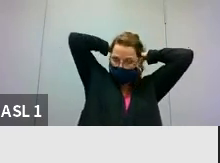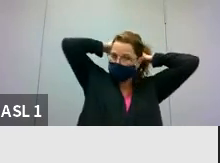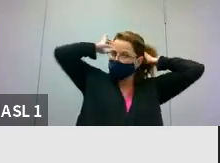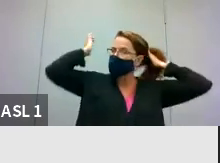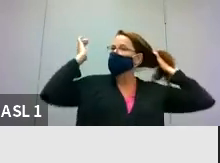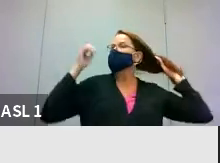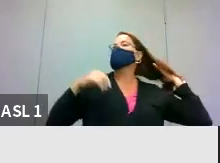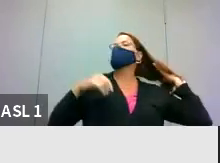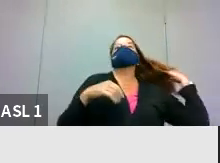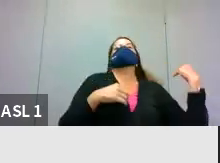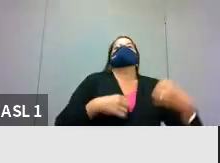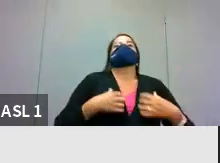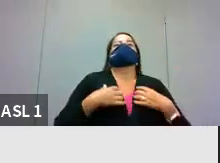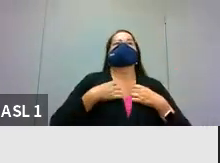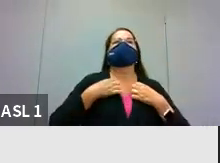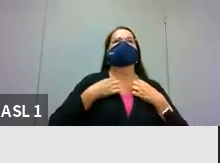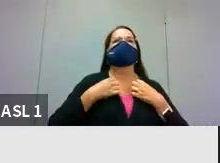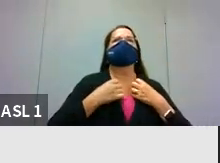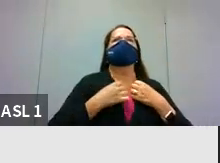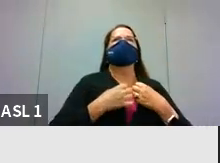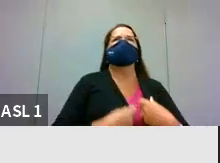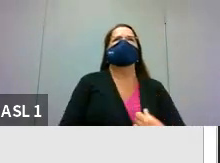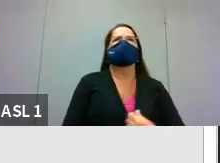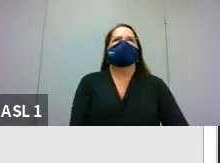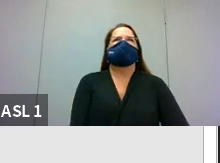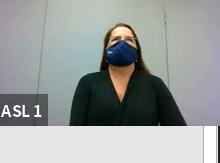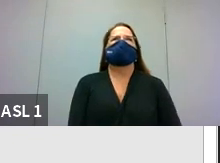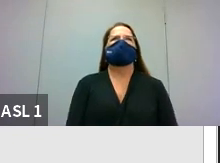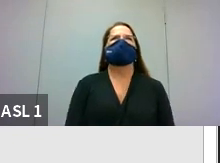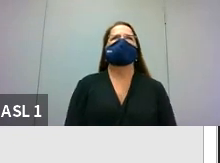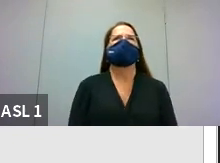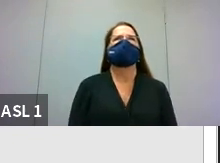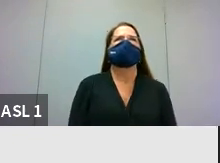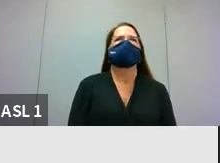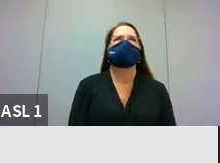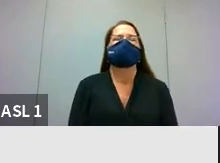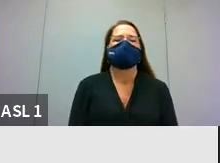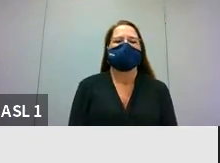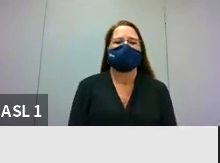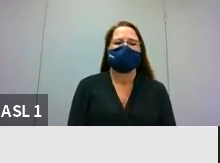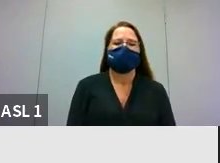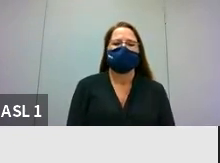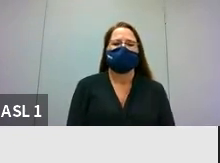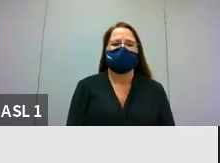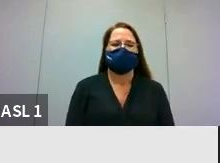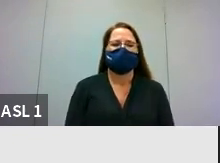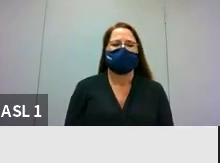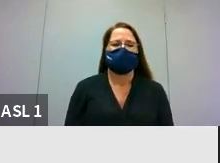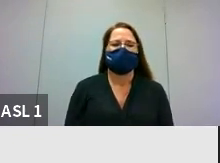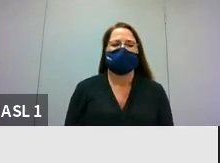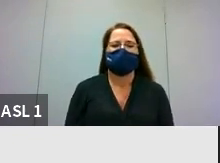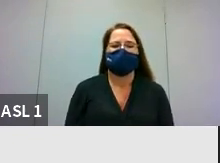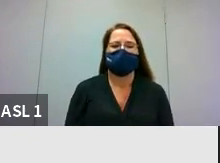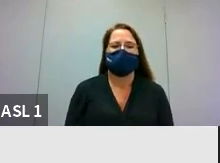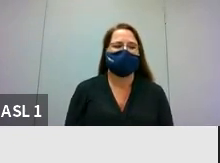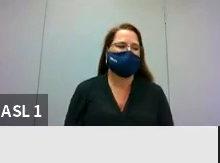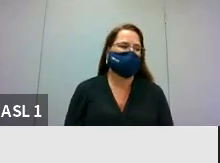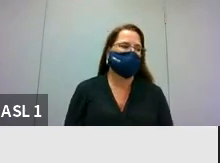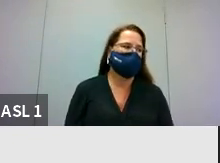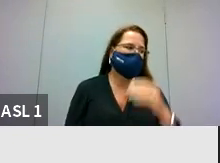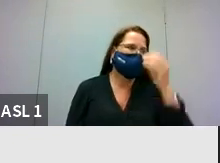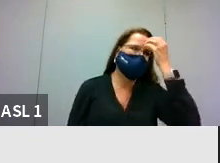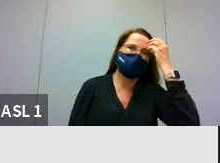me, I can Yeah. I can leave. But Oh. if And I just Betsy, accomplish what Lauren. you need, I've made Lauren the co-host or the host rather. right, Yep,